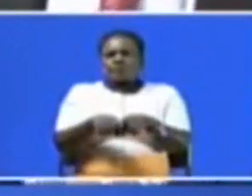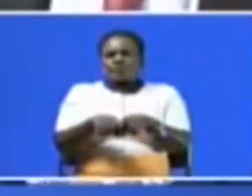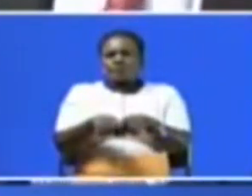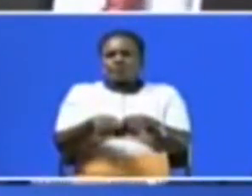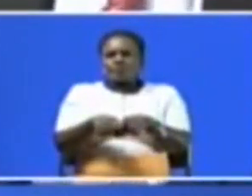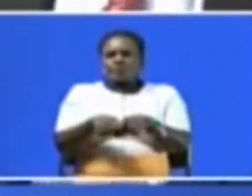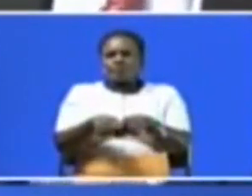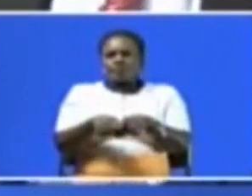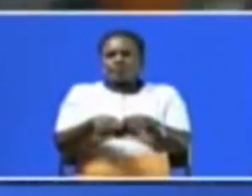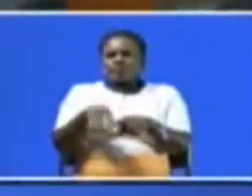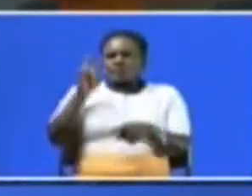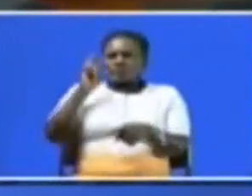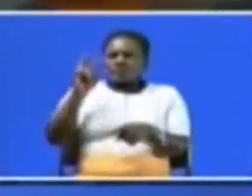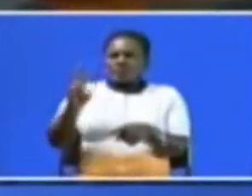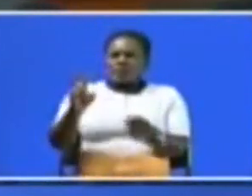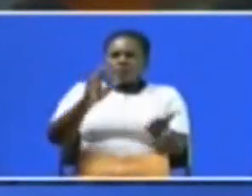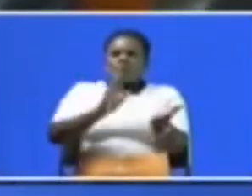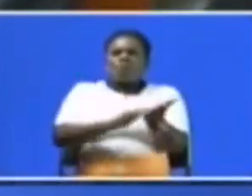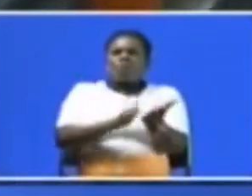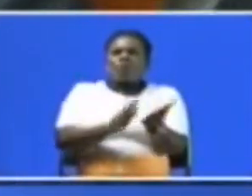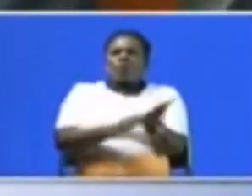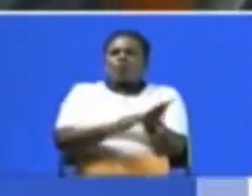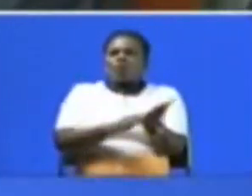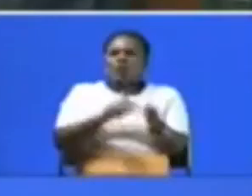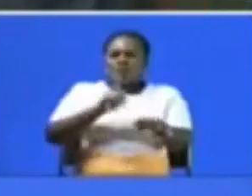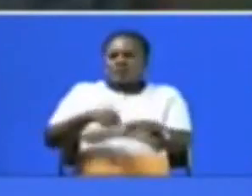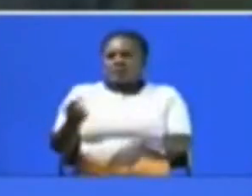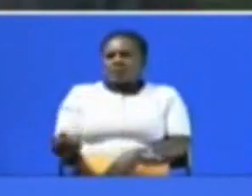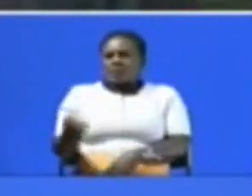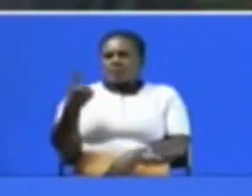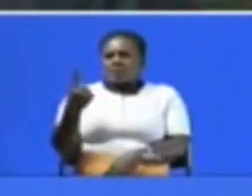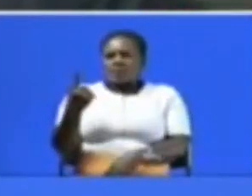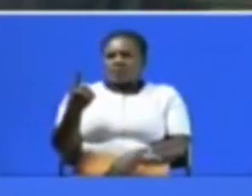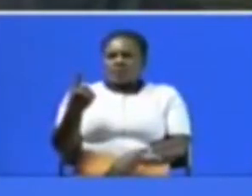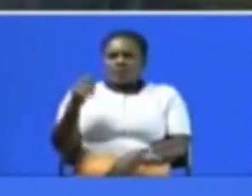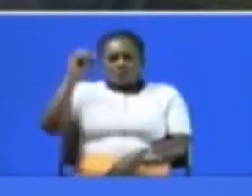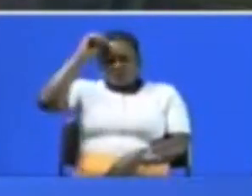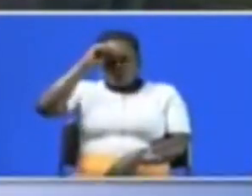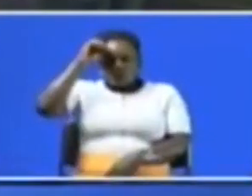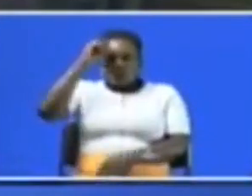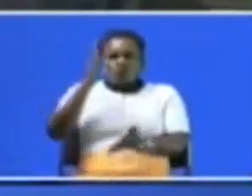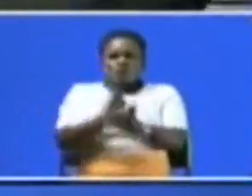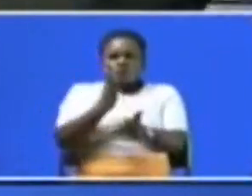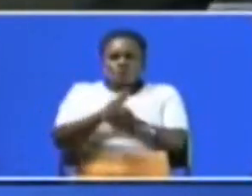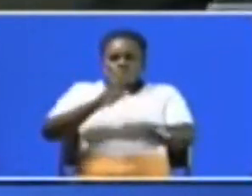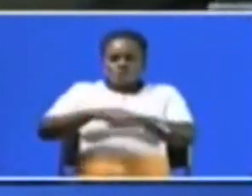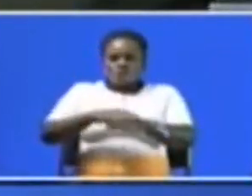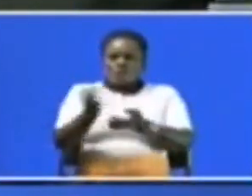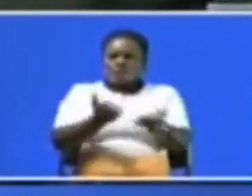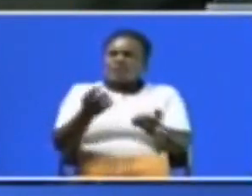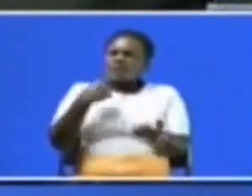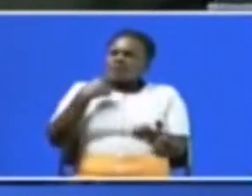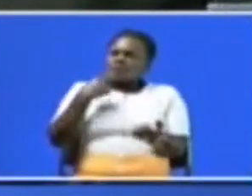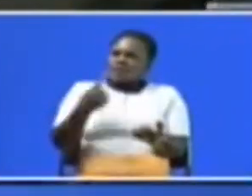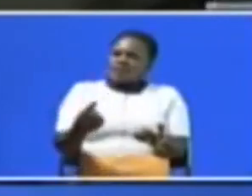it and look at the proposal to come up with a fact-based opinion about the transaction. Just tell